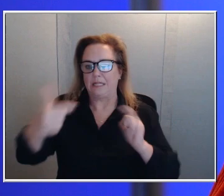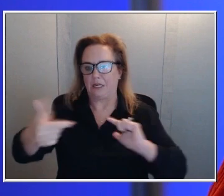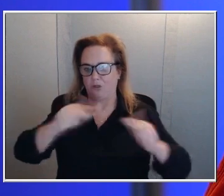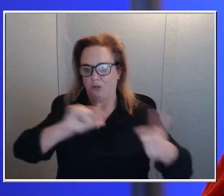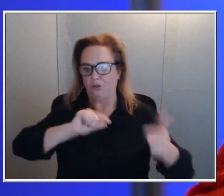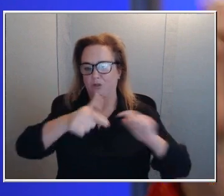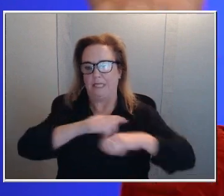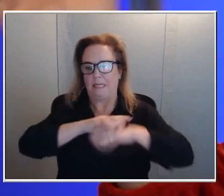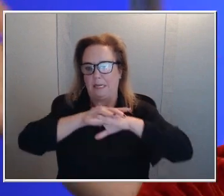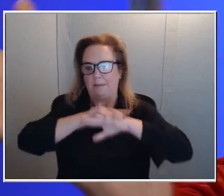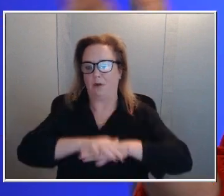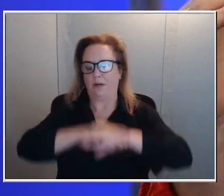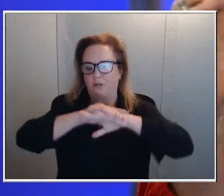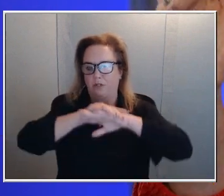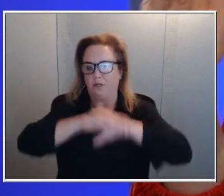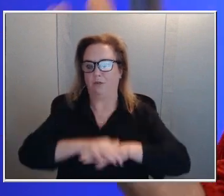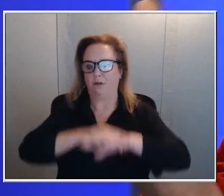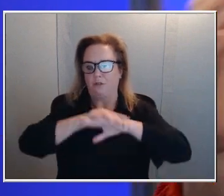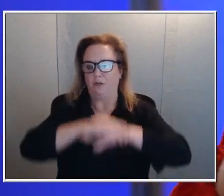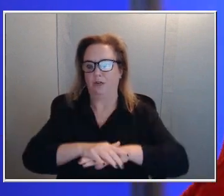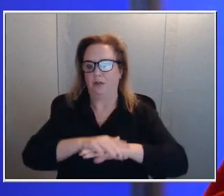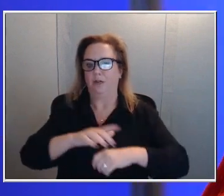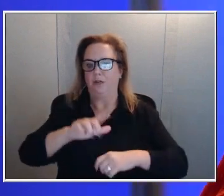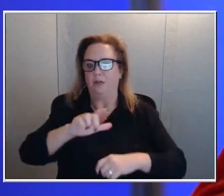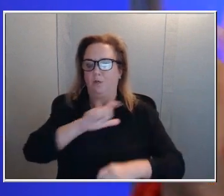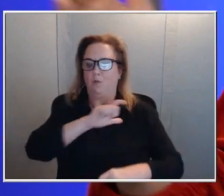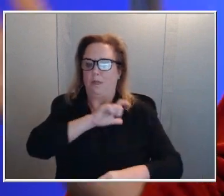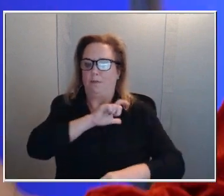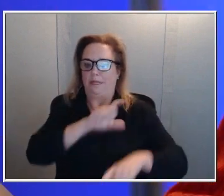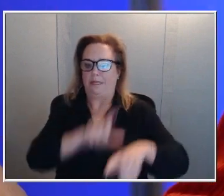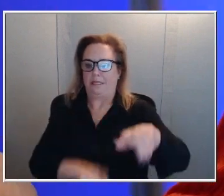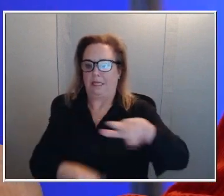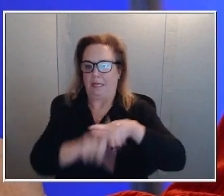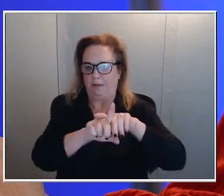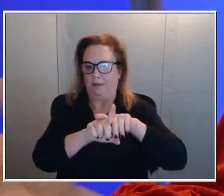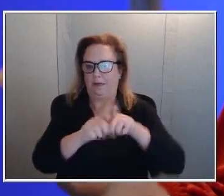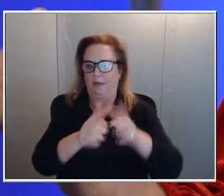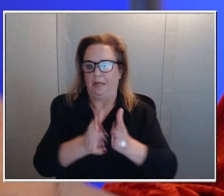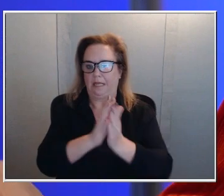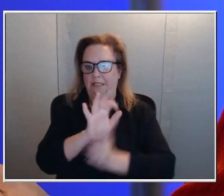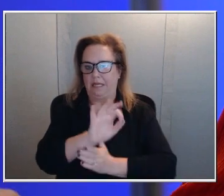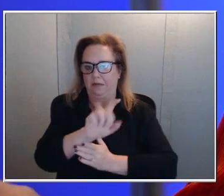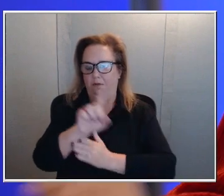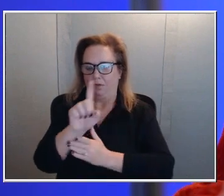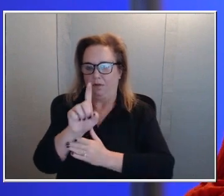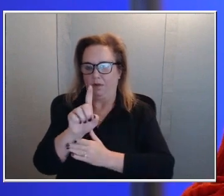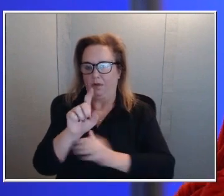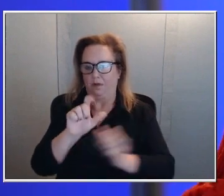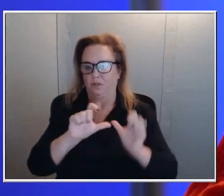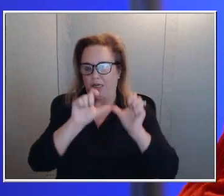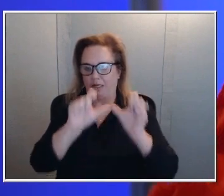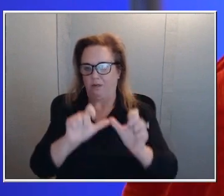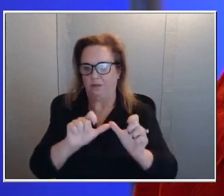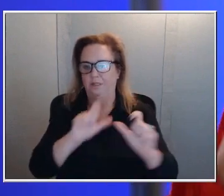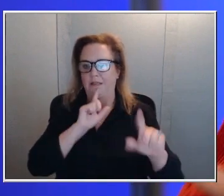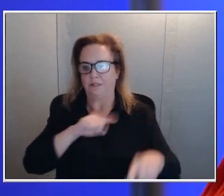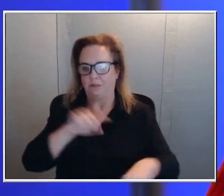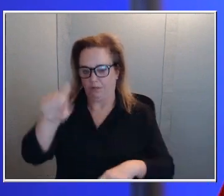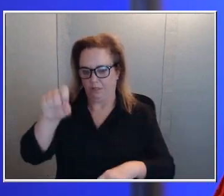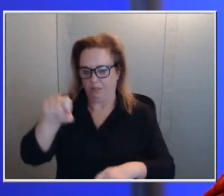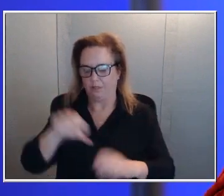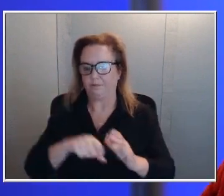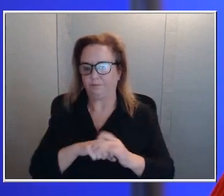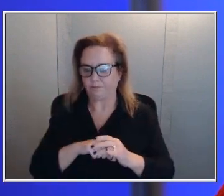compression. And when the police officer came first, he asked 911, should I continue? And the answer was yes. And